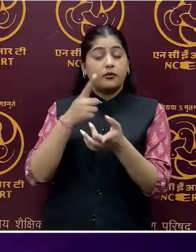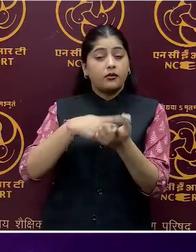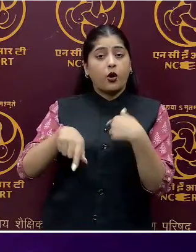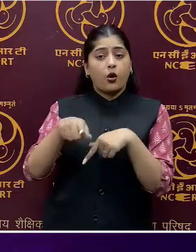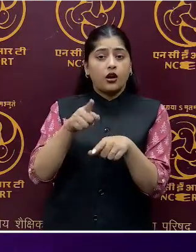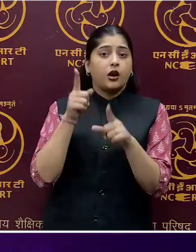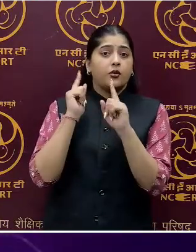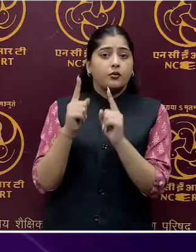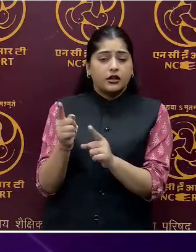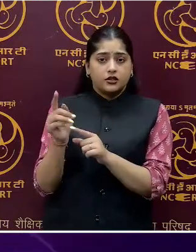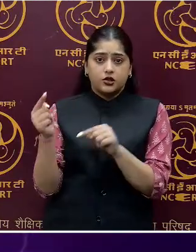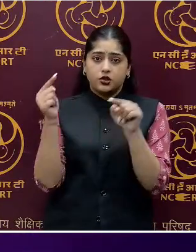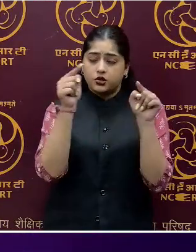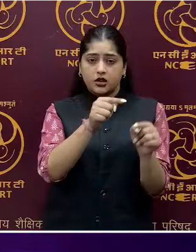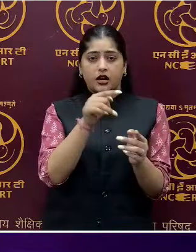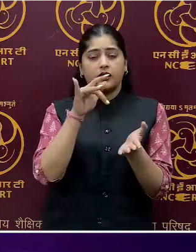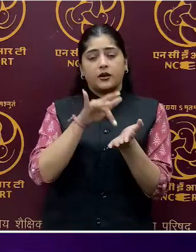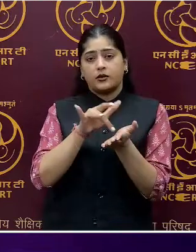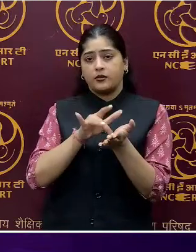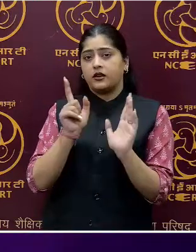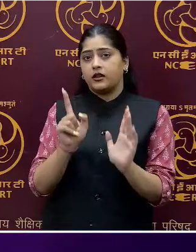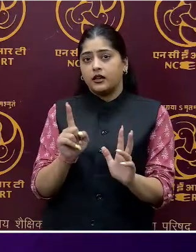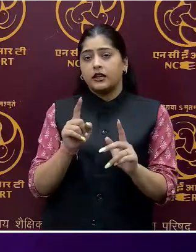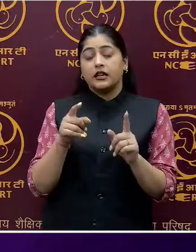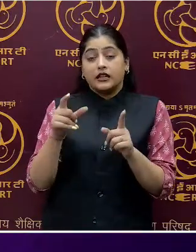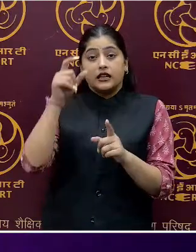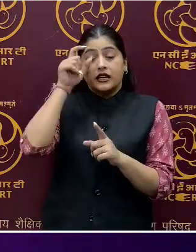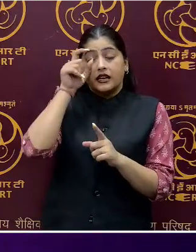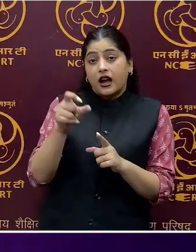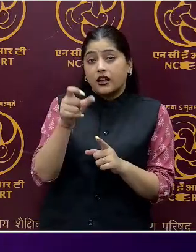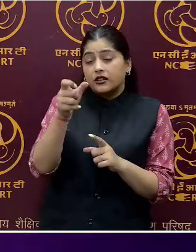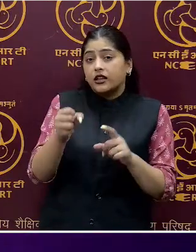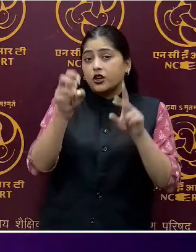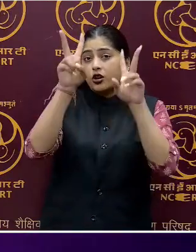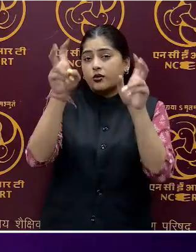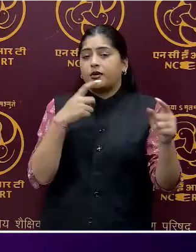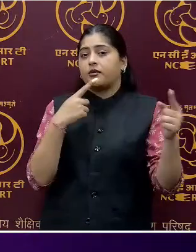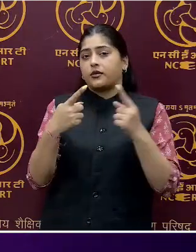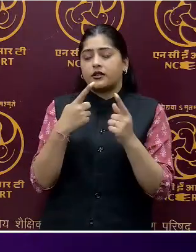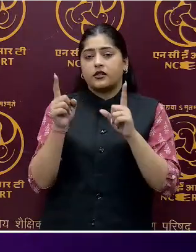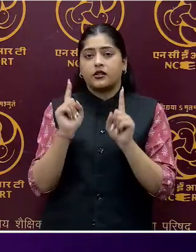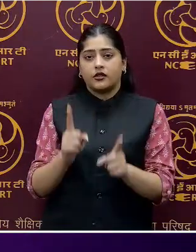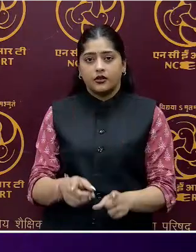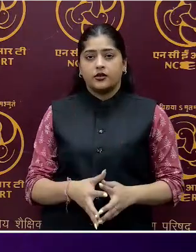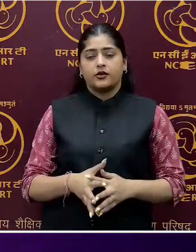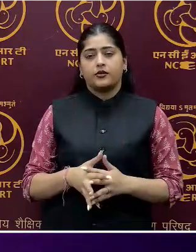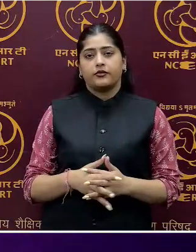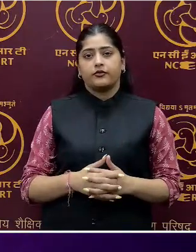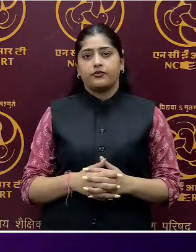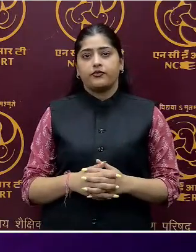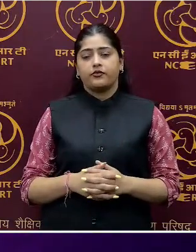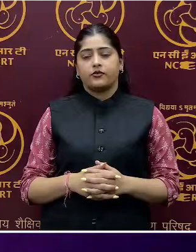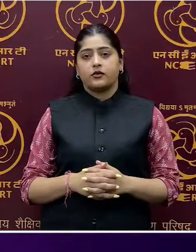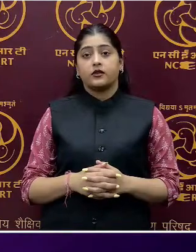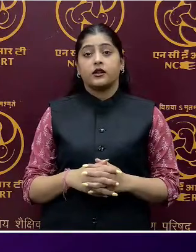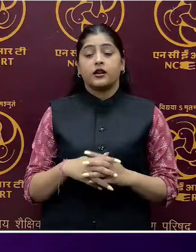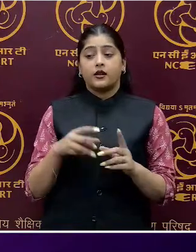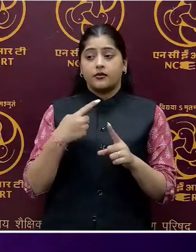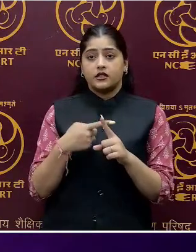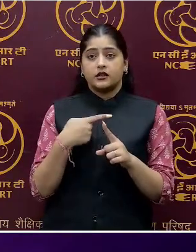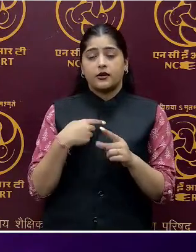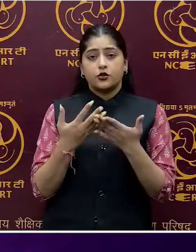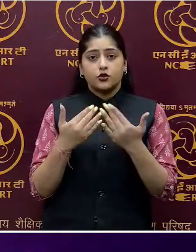to take our children to learn about Mahatma Gandhi and many techniques that he has used for our country, and as student says,